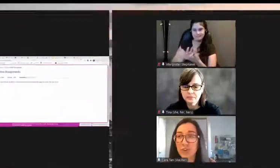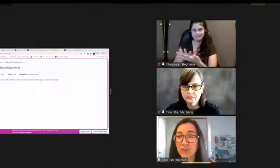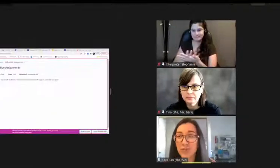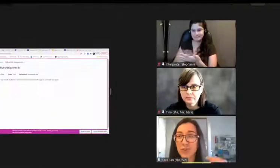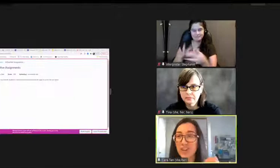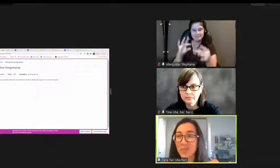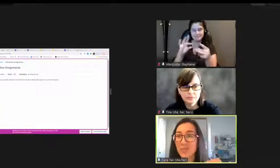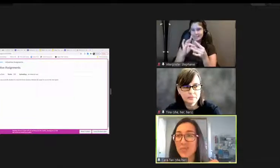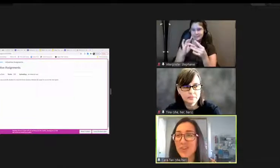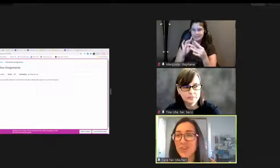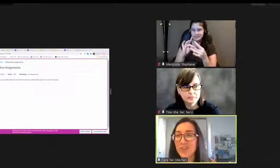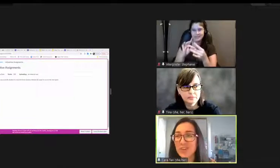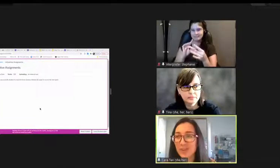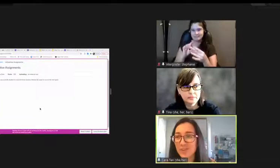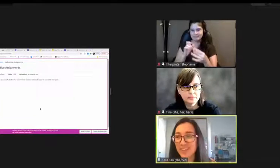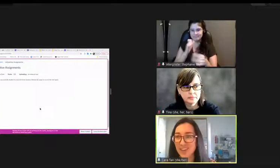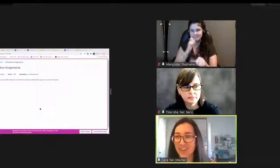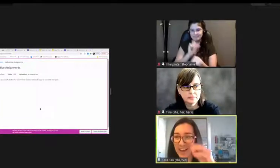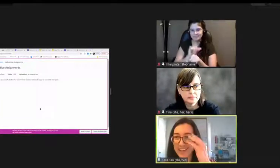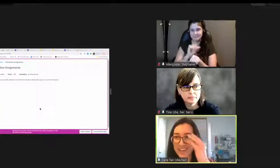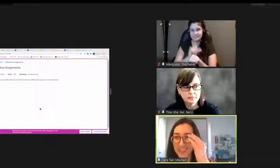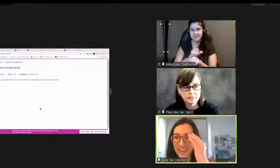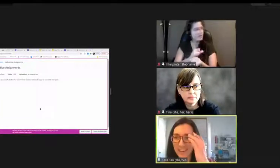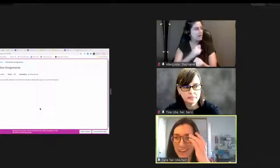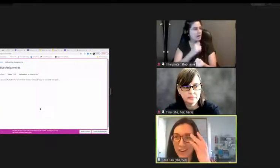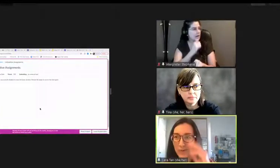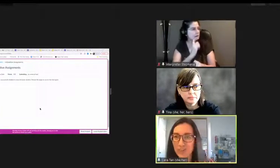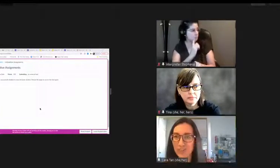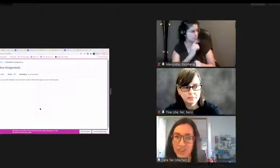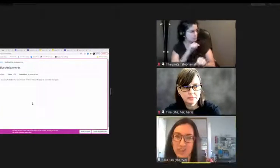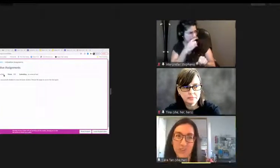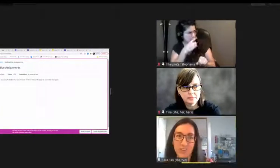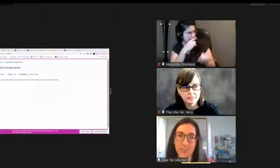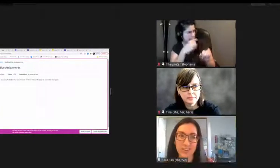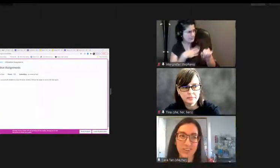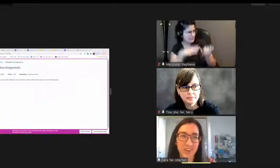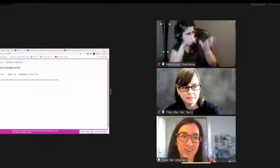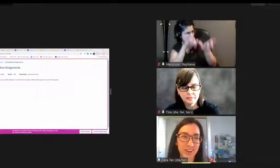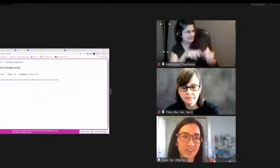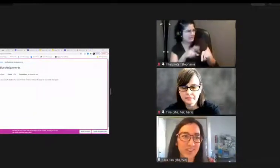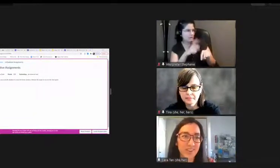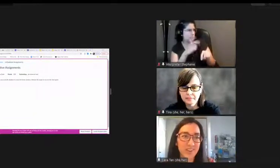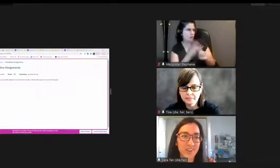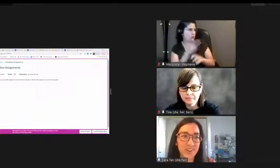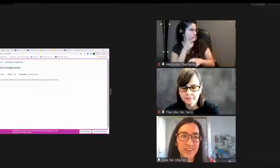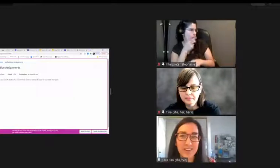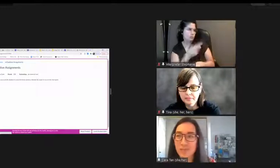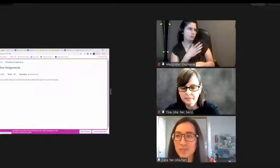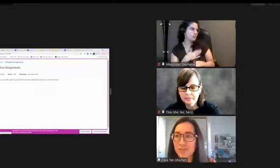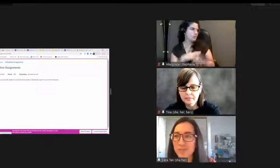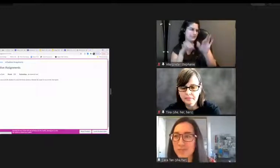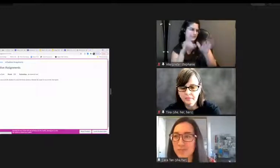I'm not sure if you can hear me, but if you can type into the chat, it's kind of hard to hear you right now.